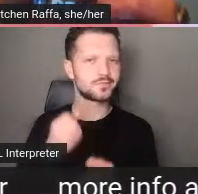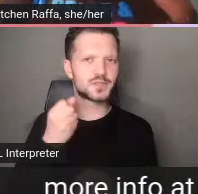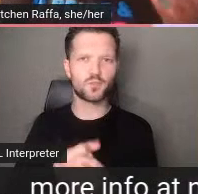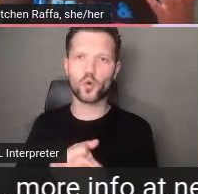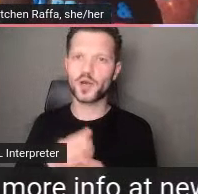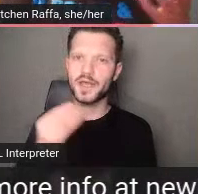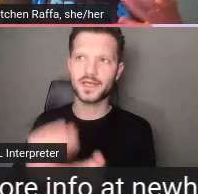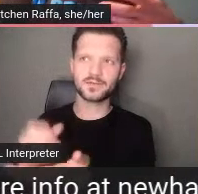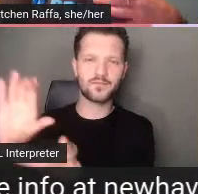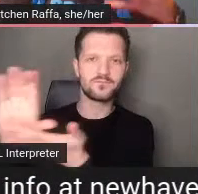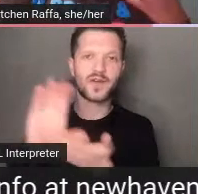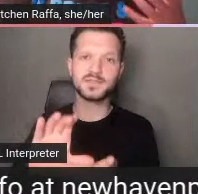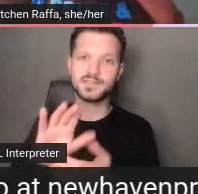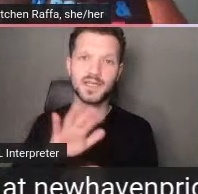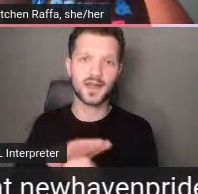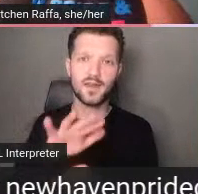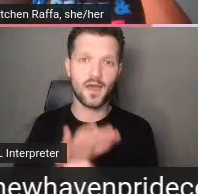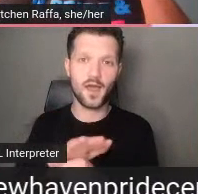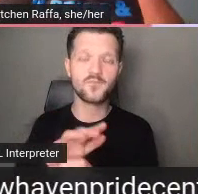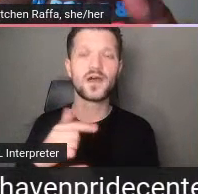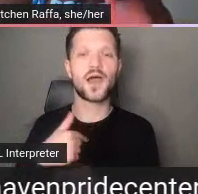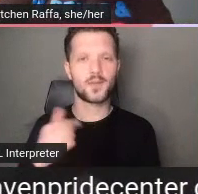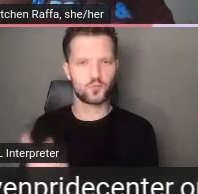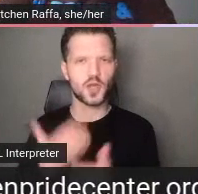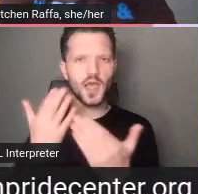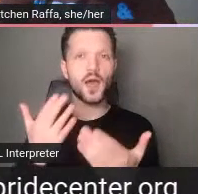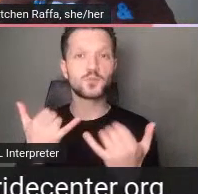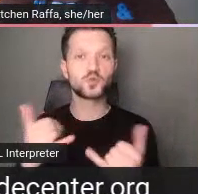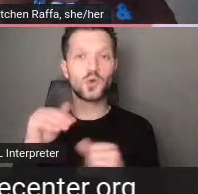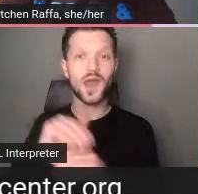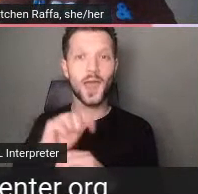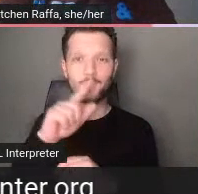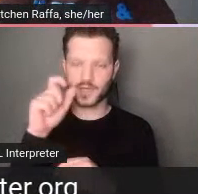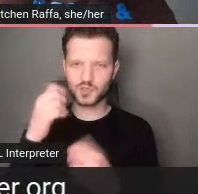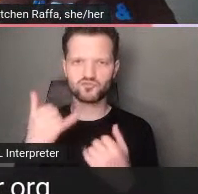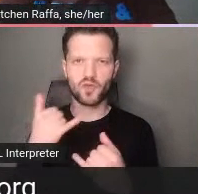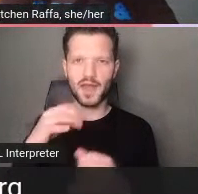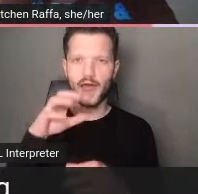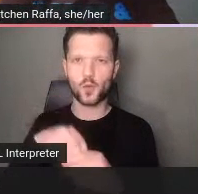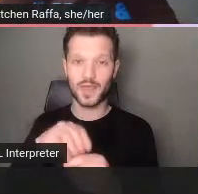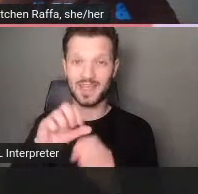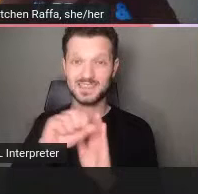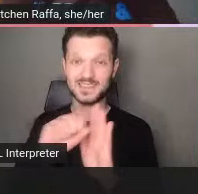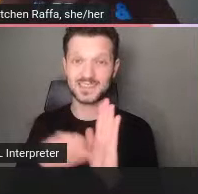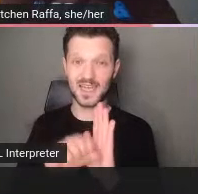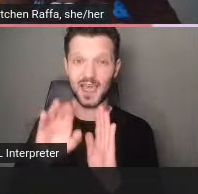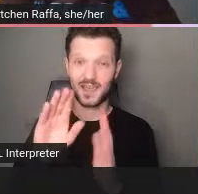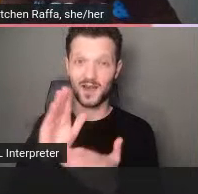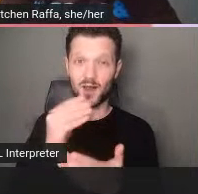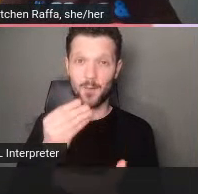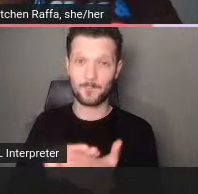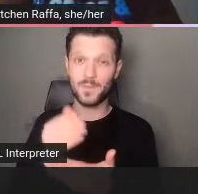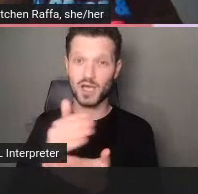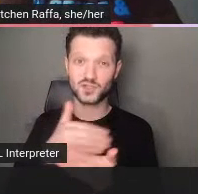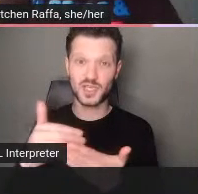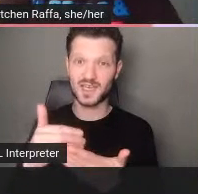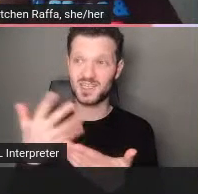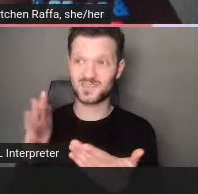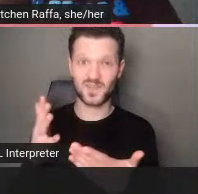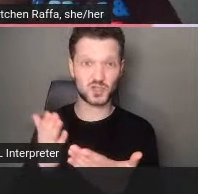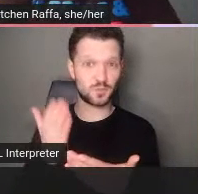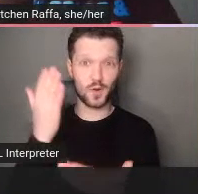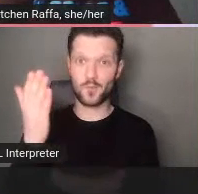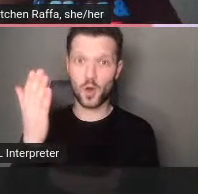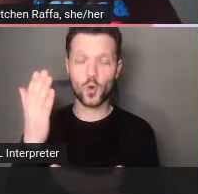bringing this up tonight because this is something that is in our state budget and it's proposed, and we need everyone that